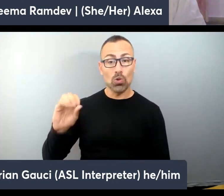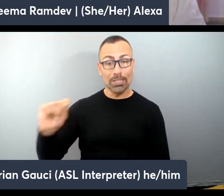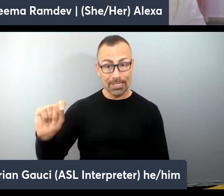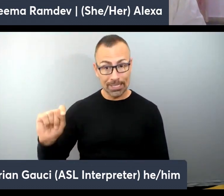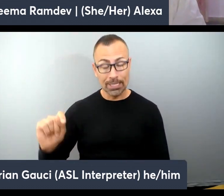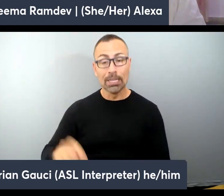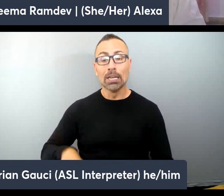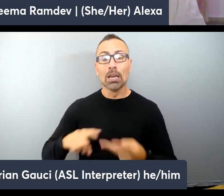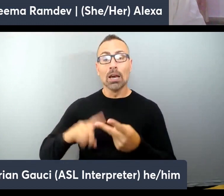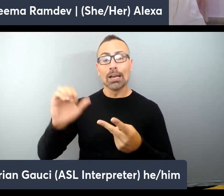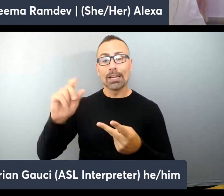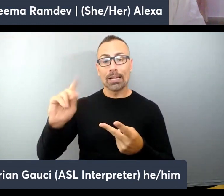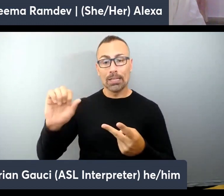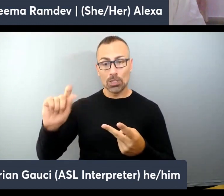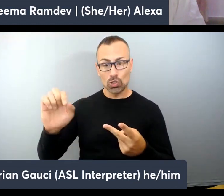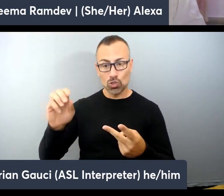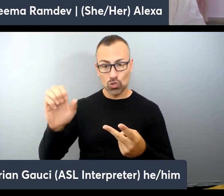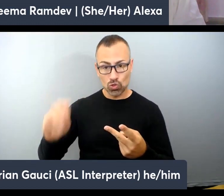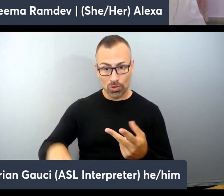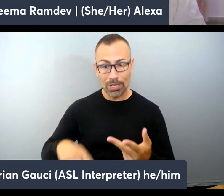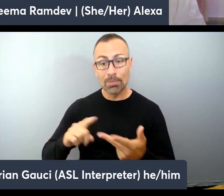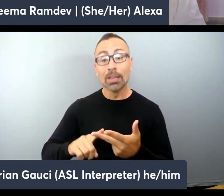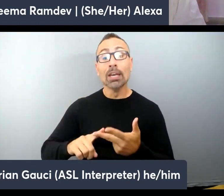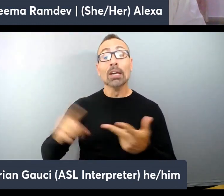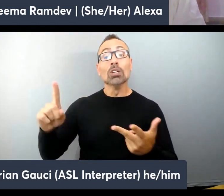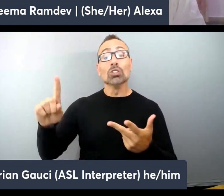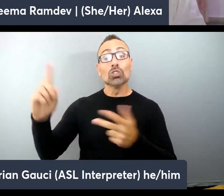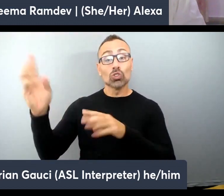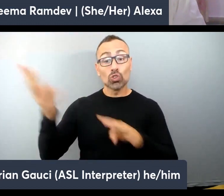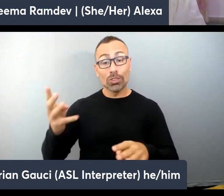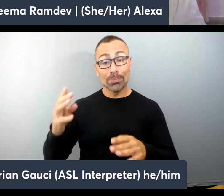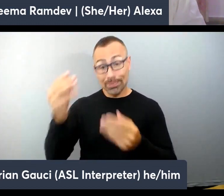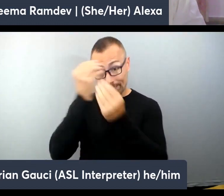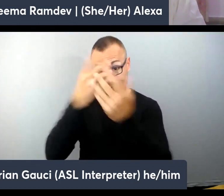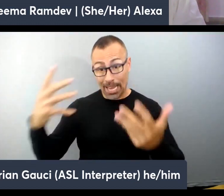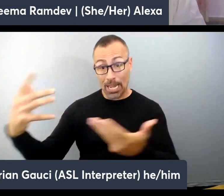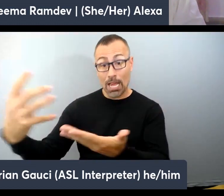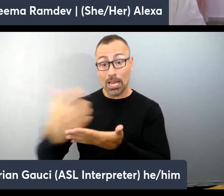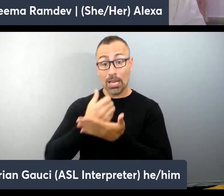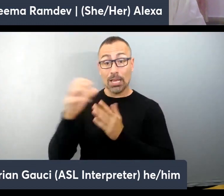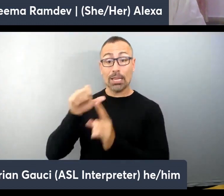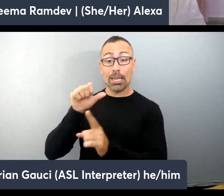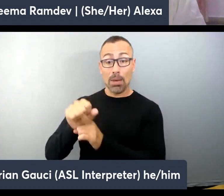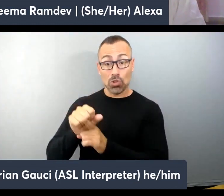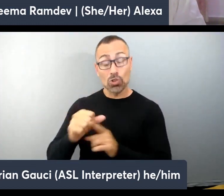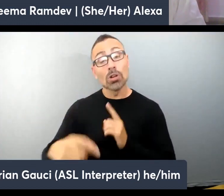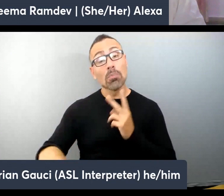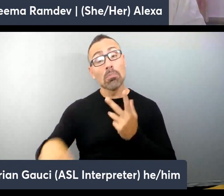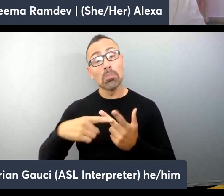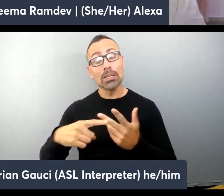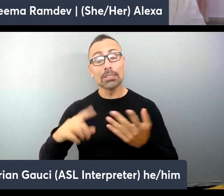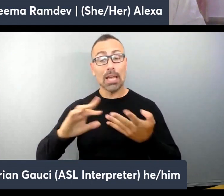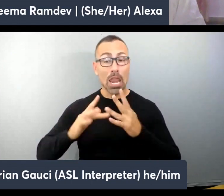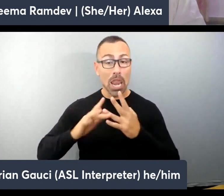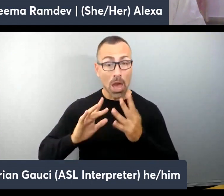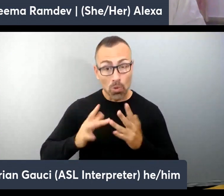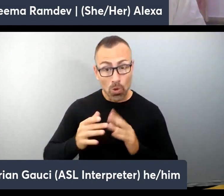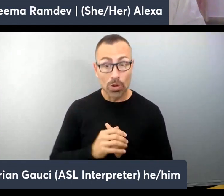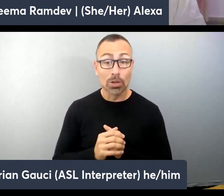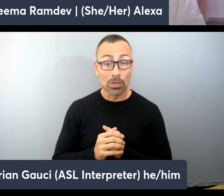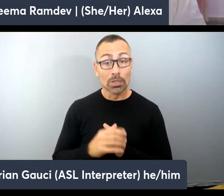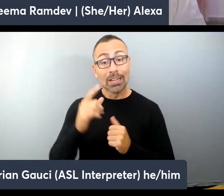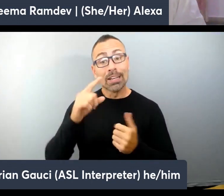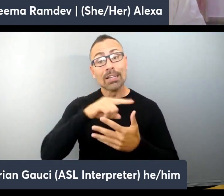data capture, which is also known as CDC stream, network, and security events that require